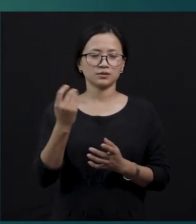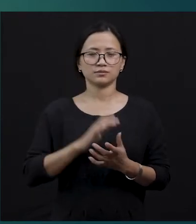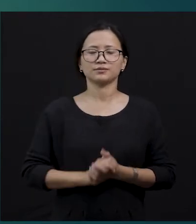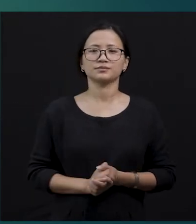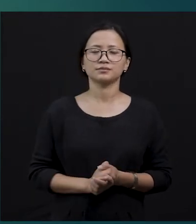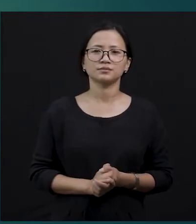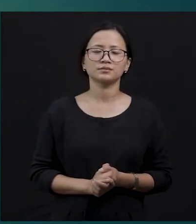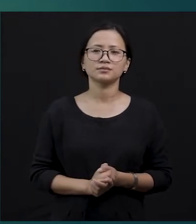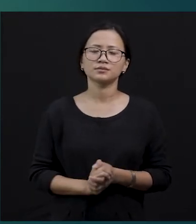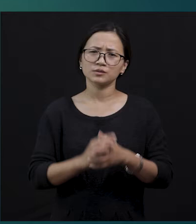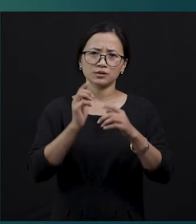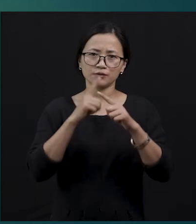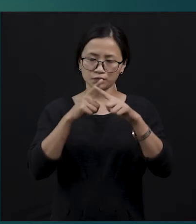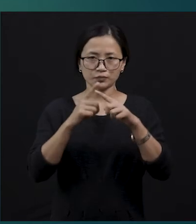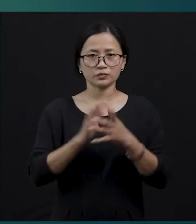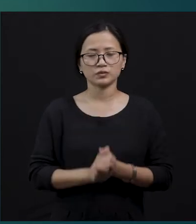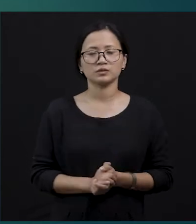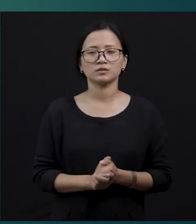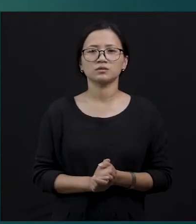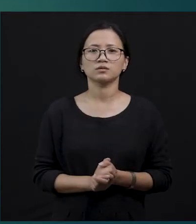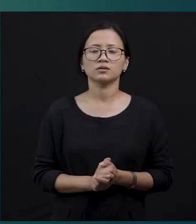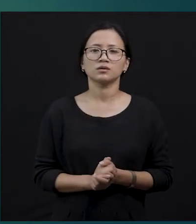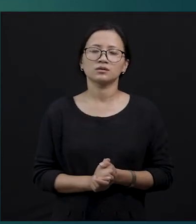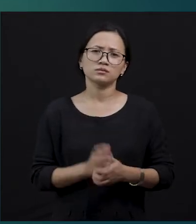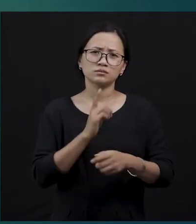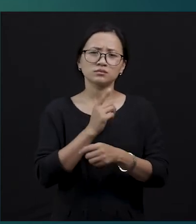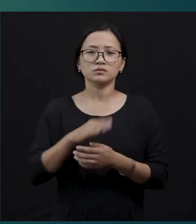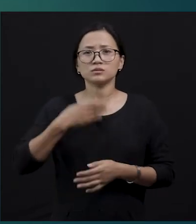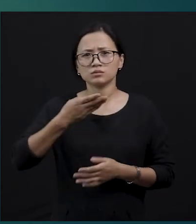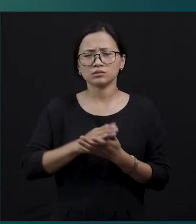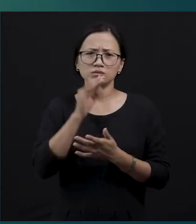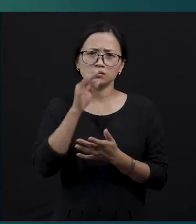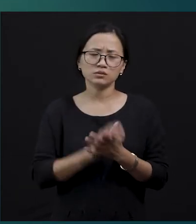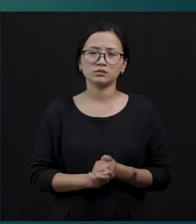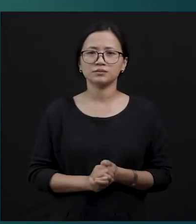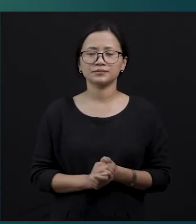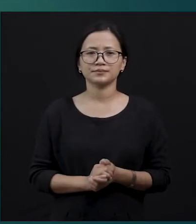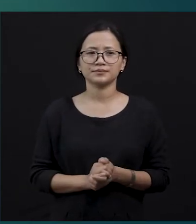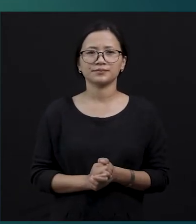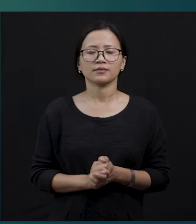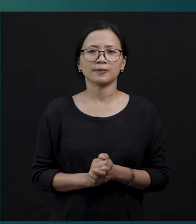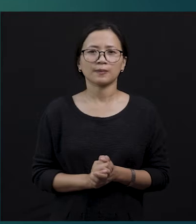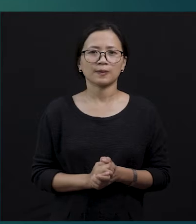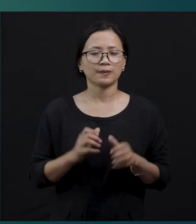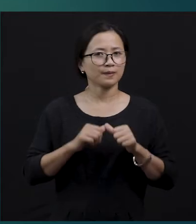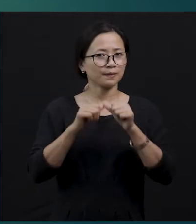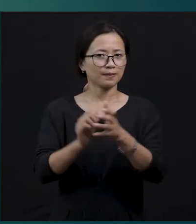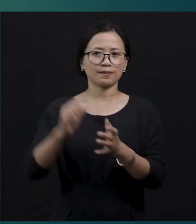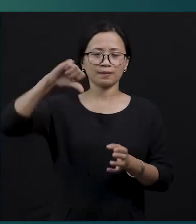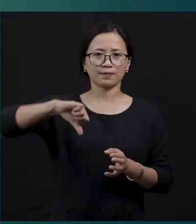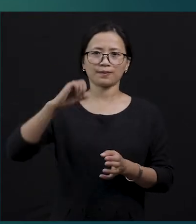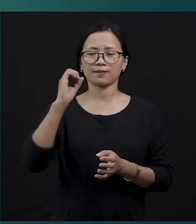960, right? You need to multiply them as your miss taught you earlier, and then you'll get your answer as